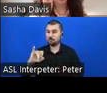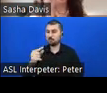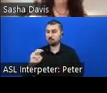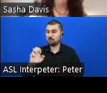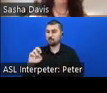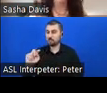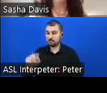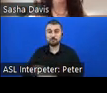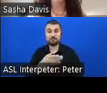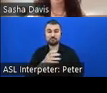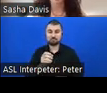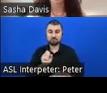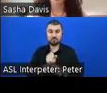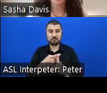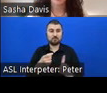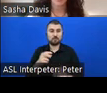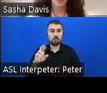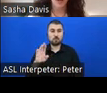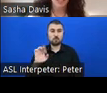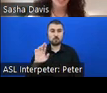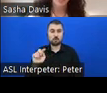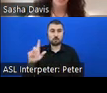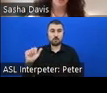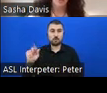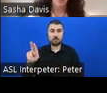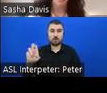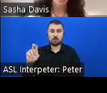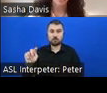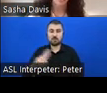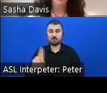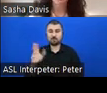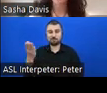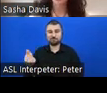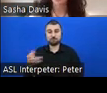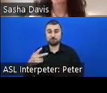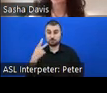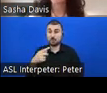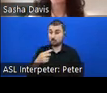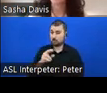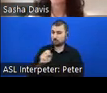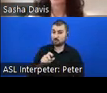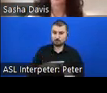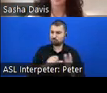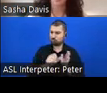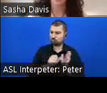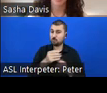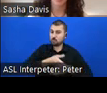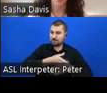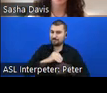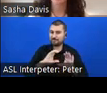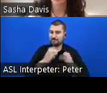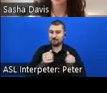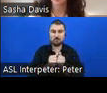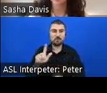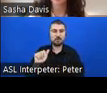This is work by Robert Laurent on the right. And Gross first carved wood in his classes with